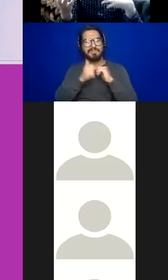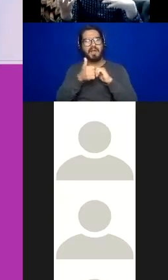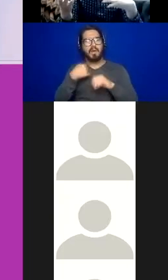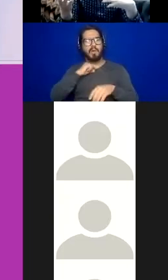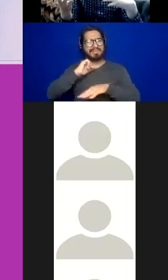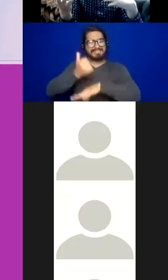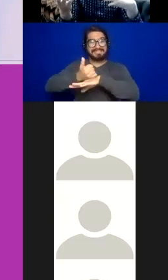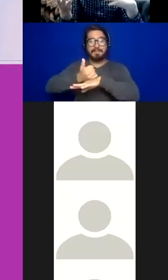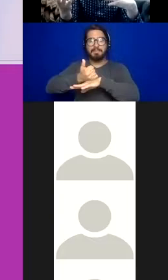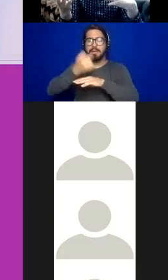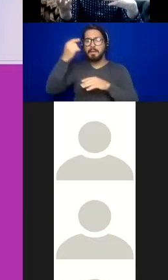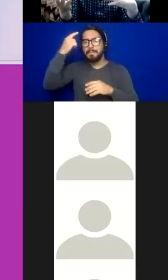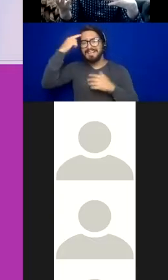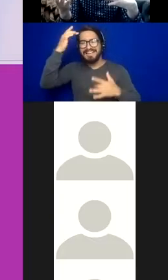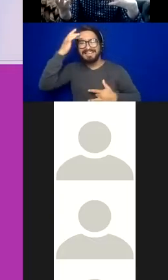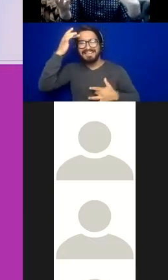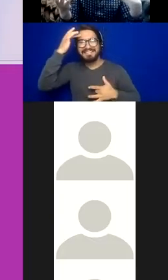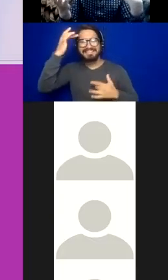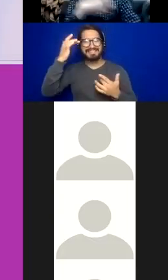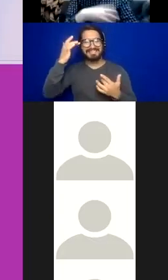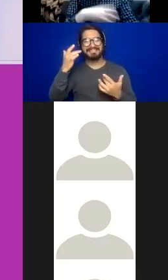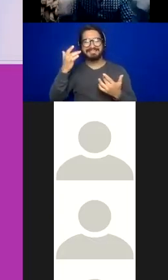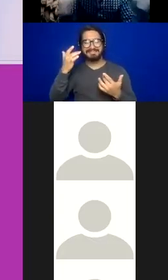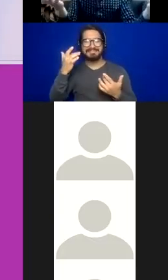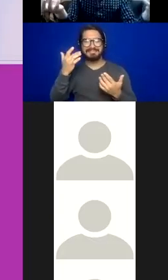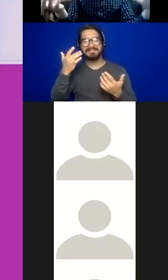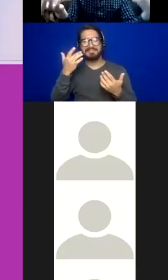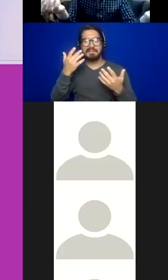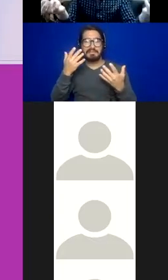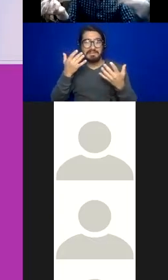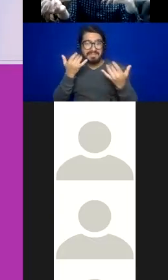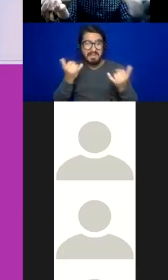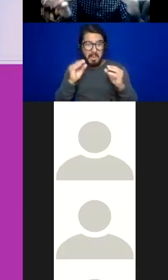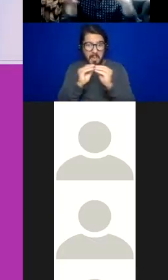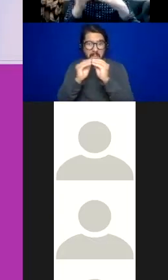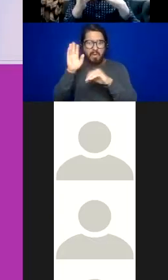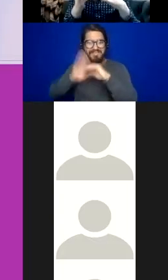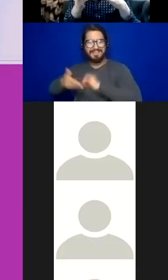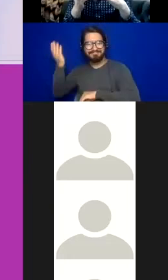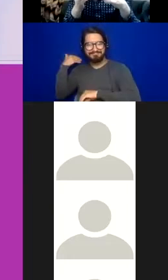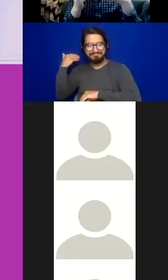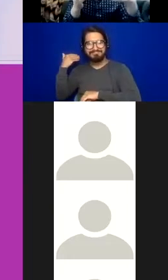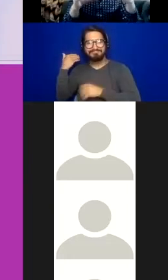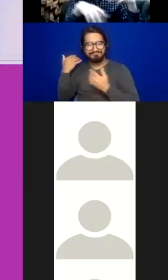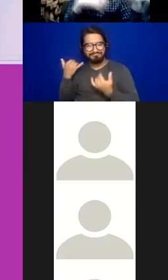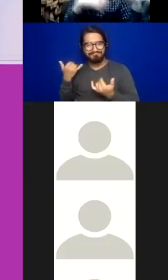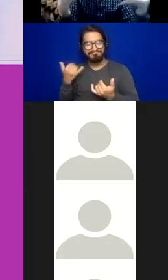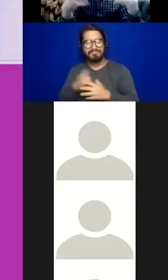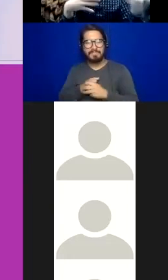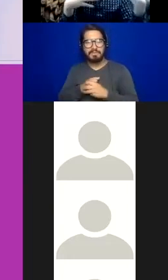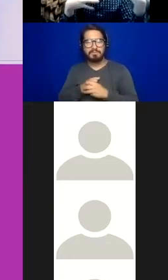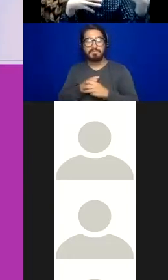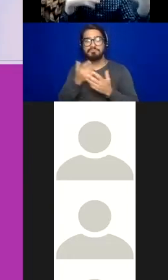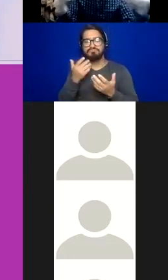or madness is that there's just a lot more mental illnesses than there used to be, right? And I think we sort of like